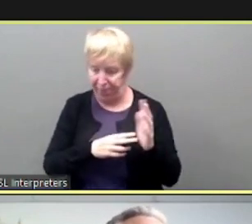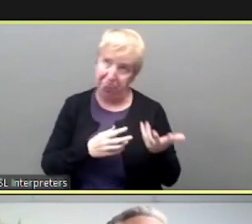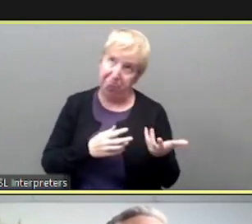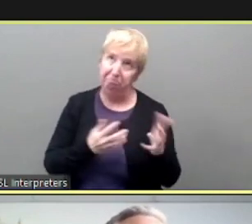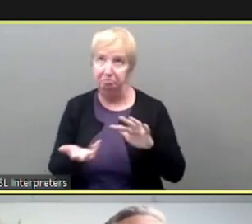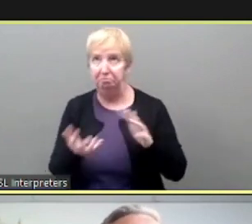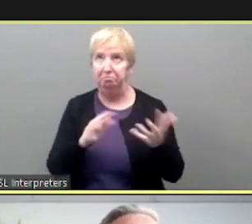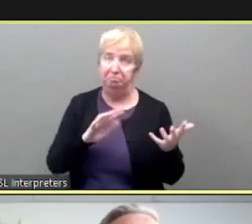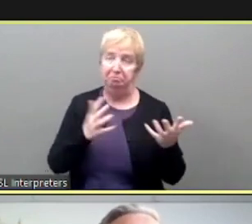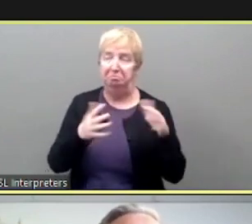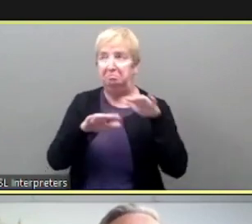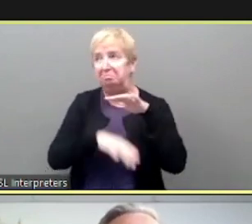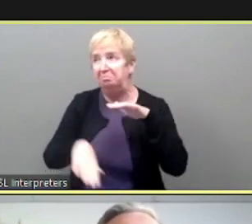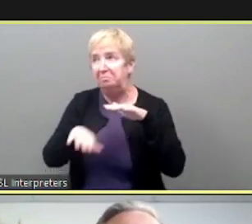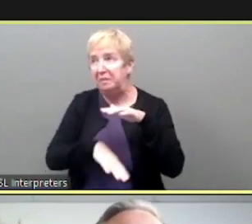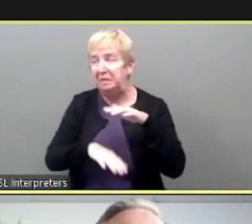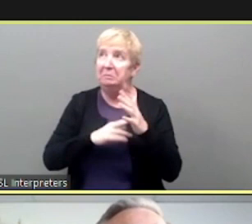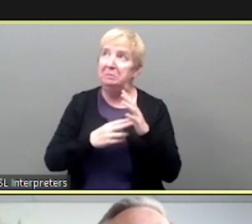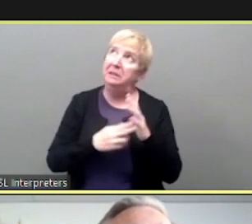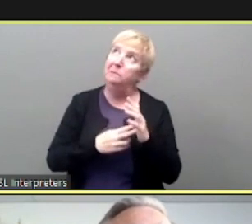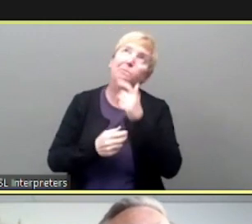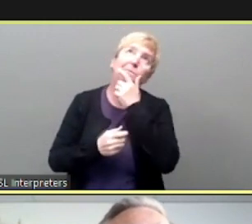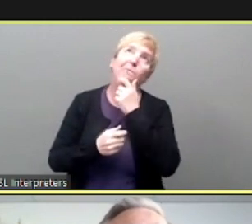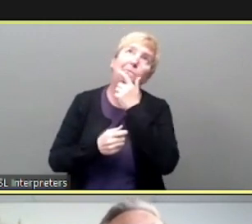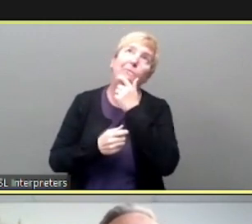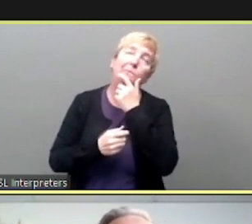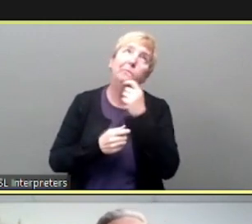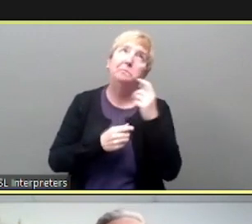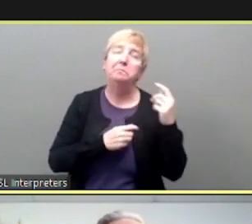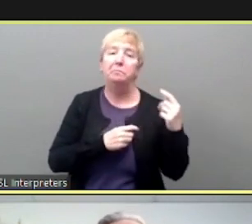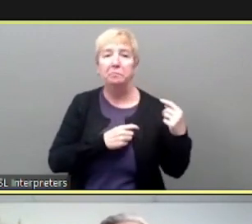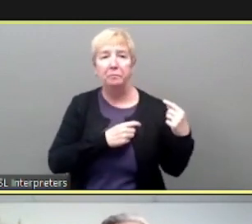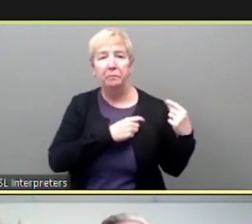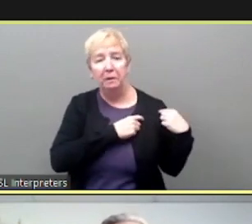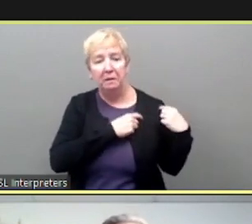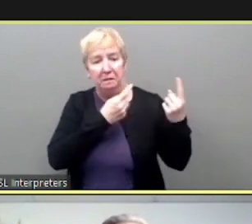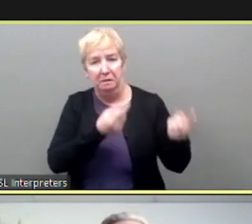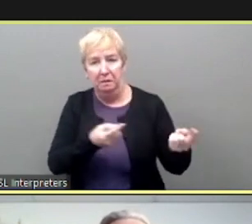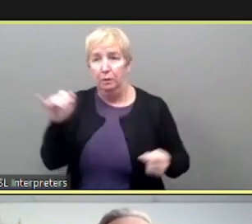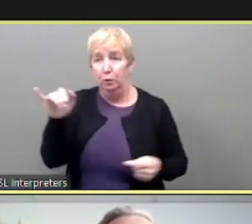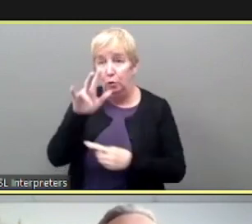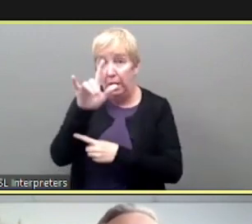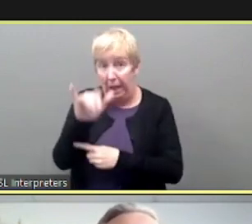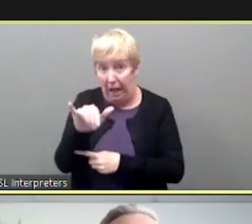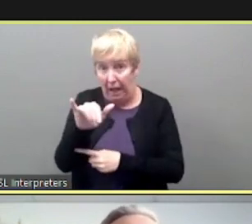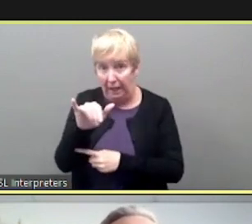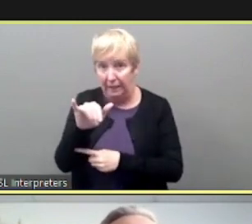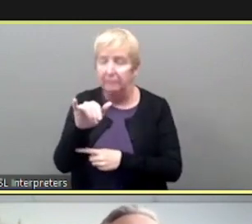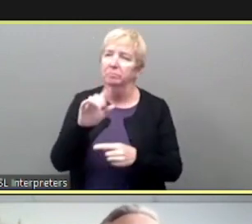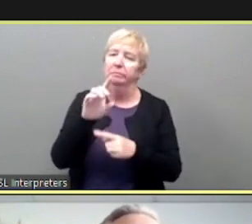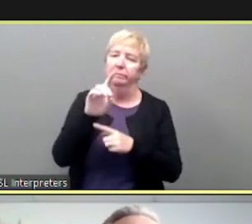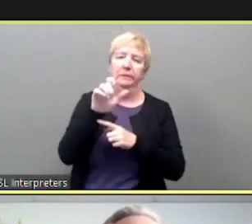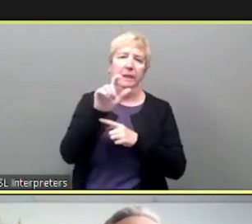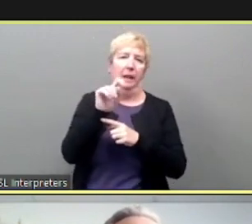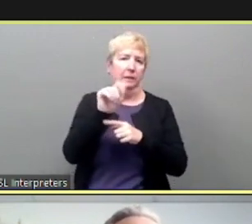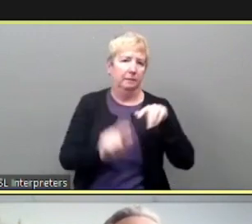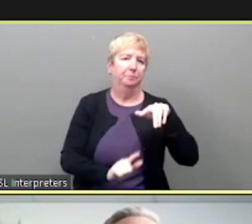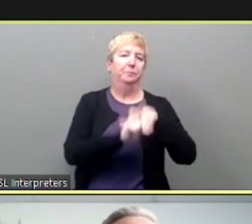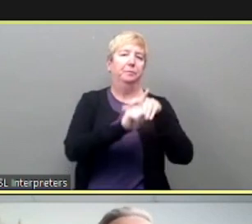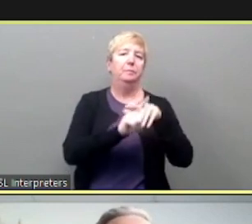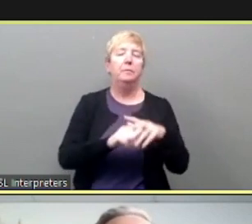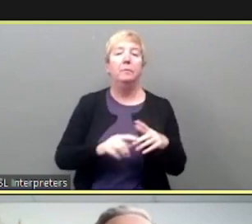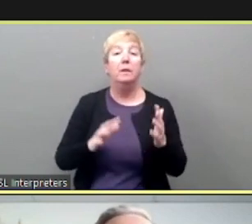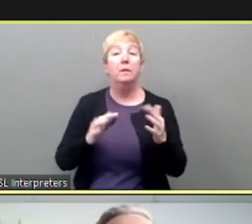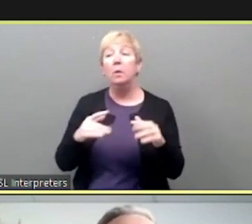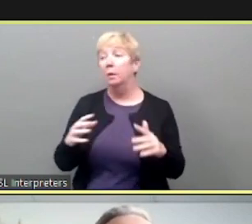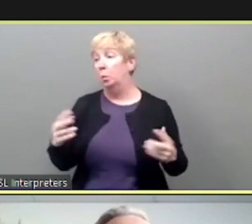basically, let me look at a time period since July when Delta came through, the most number of